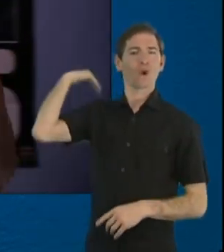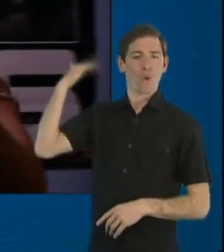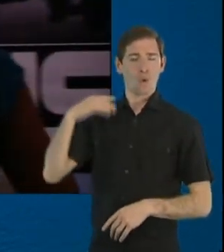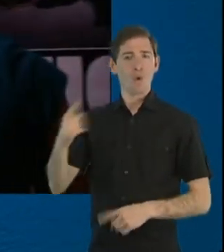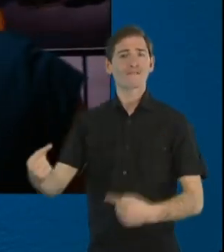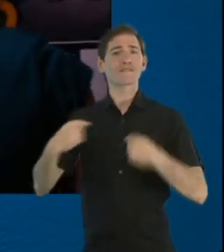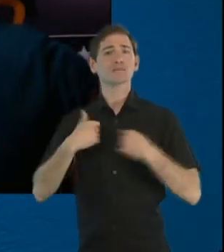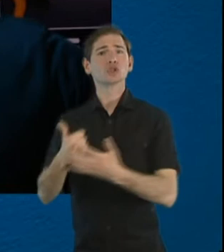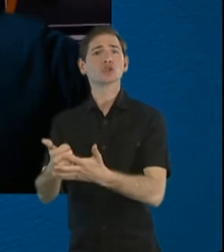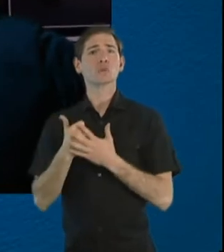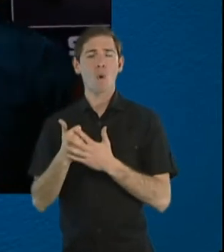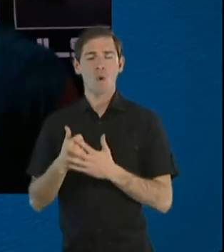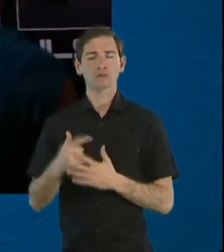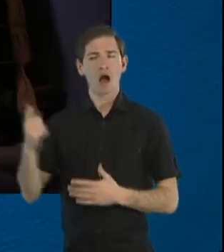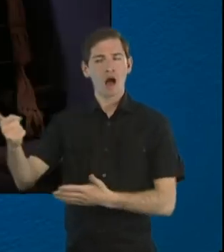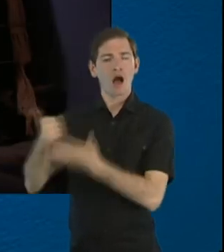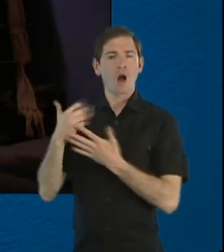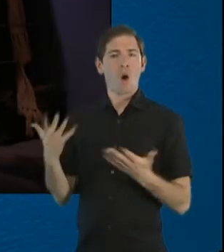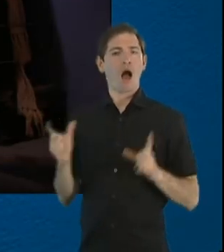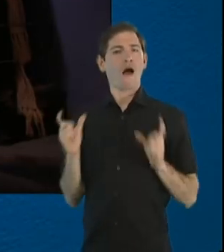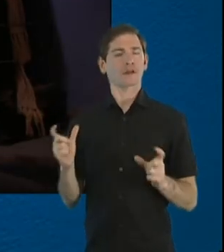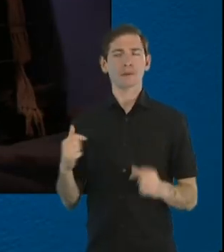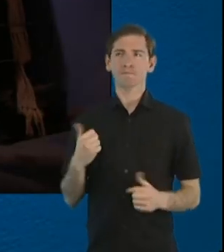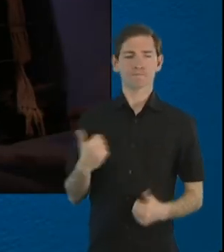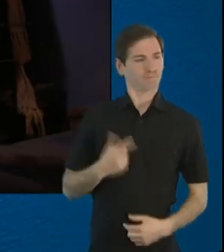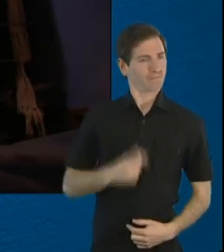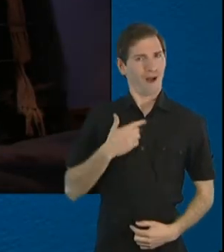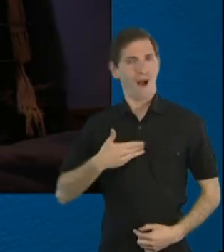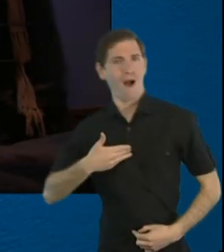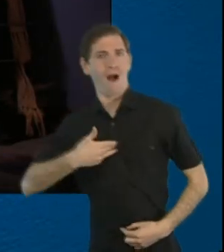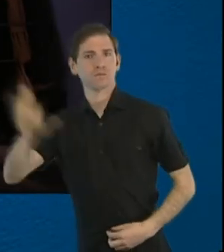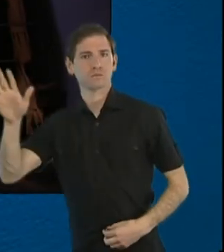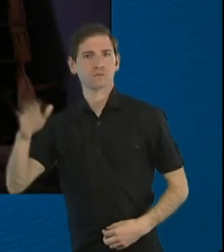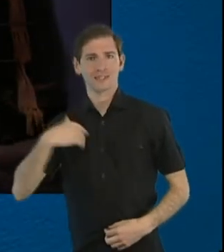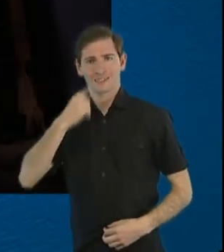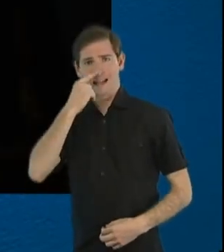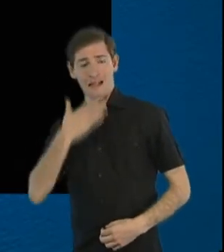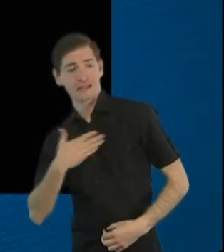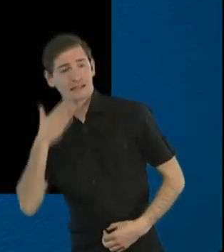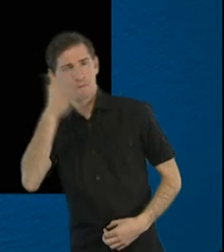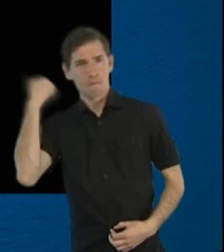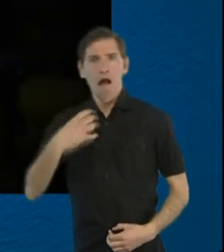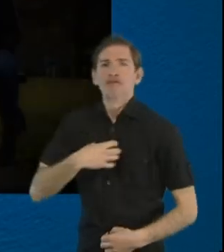more comfortable of going out. Now I can actually go places without having that same fear.